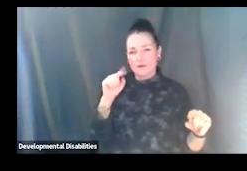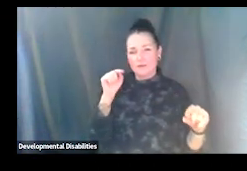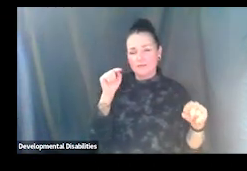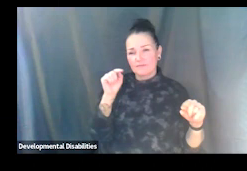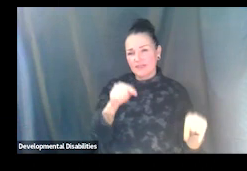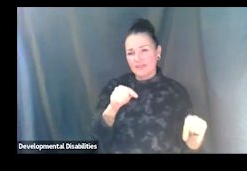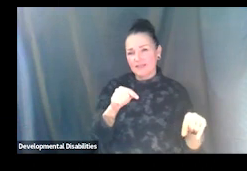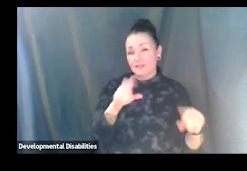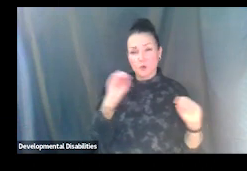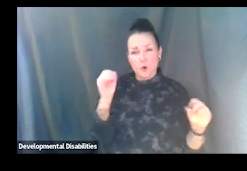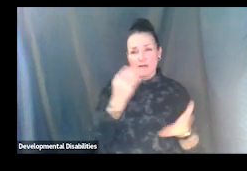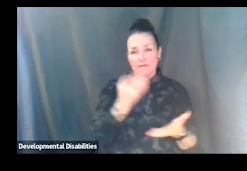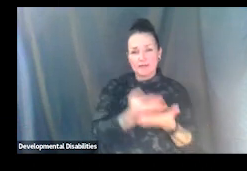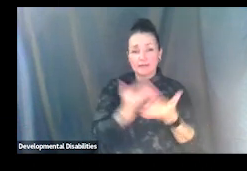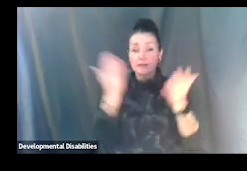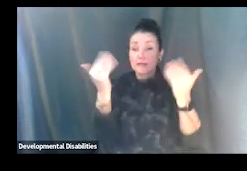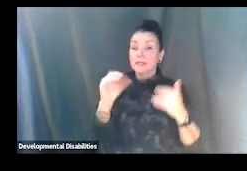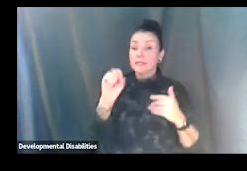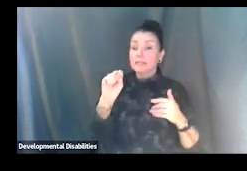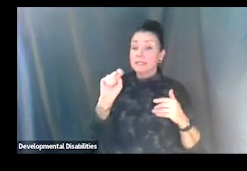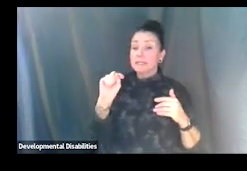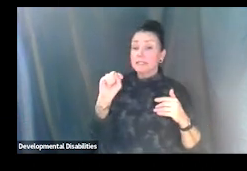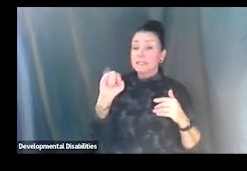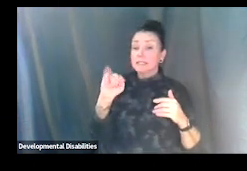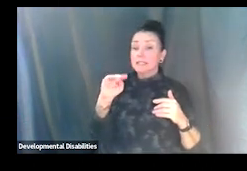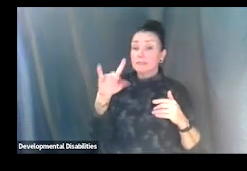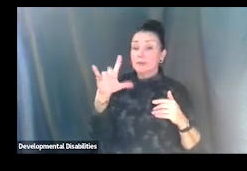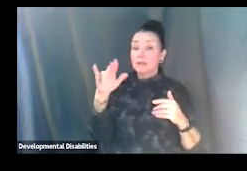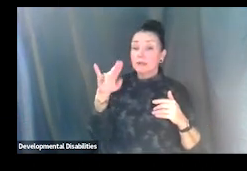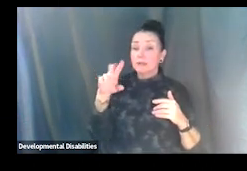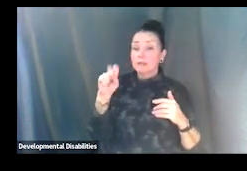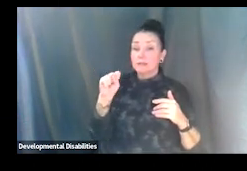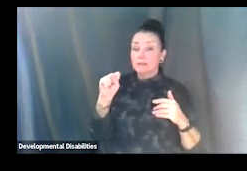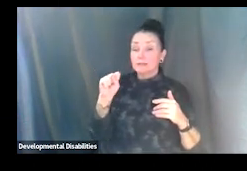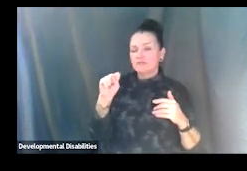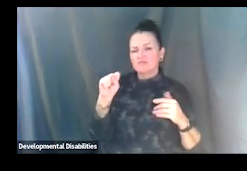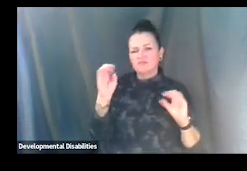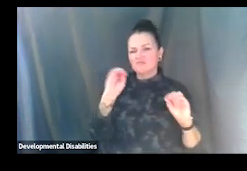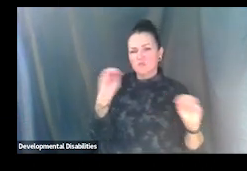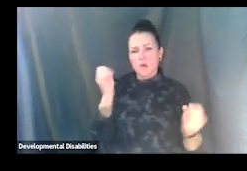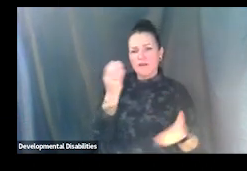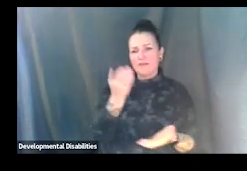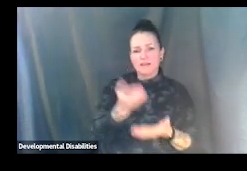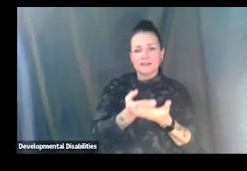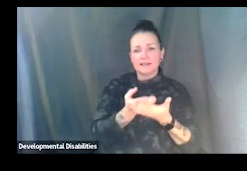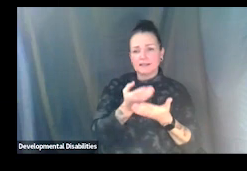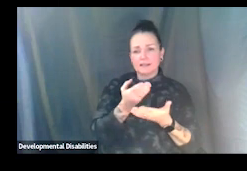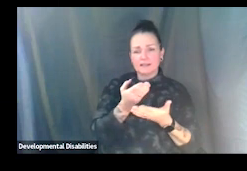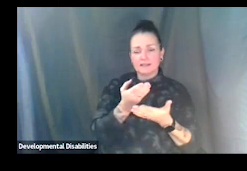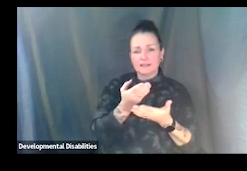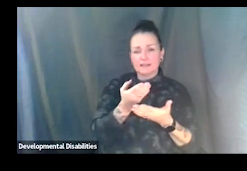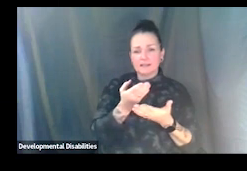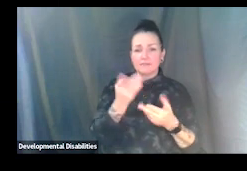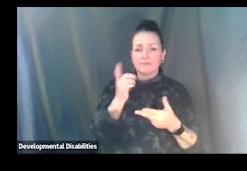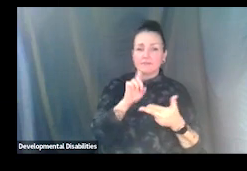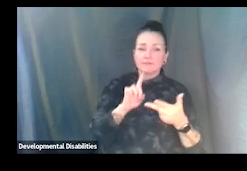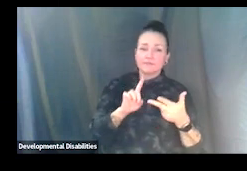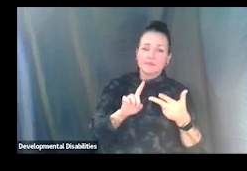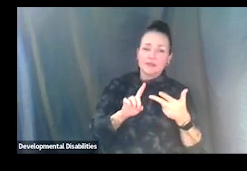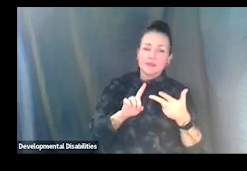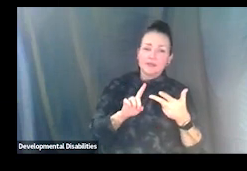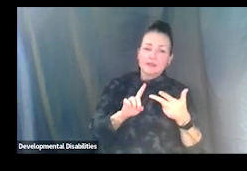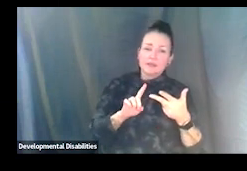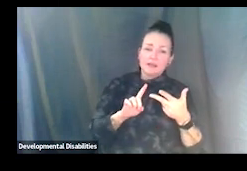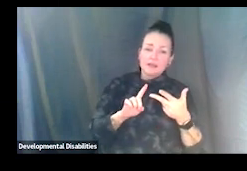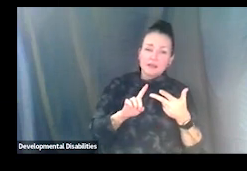agonists and beta blockers. So they're both medicines used to treat people with high blood pressure, or that was the intended use initially. So with alpha agonists, the